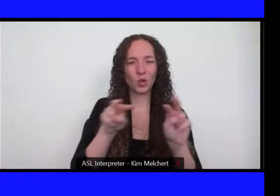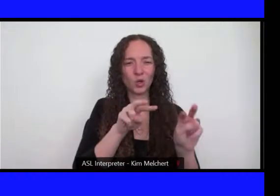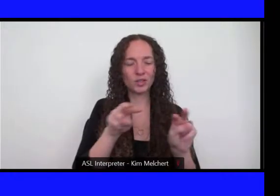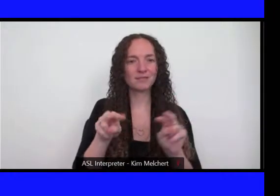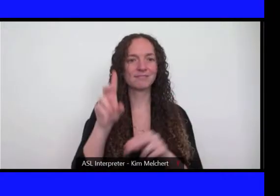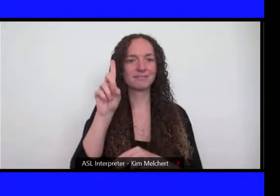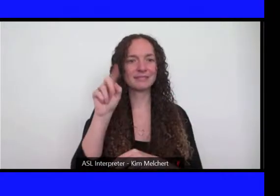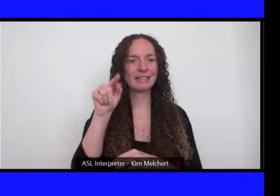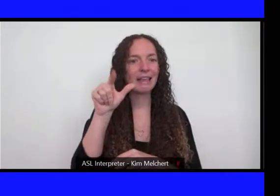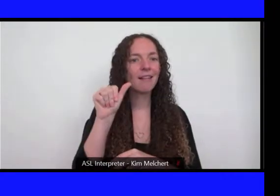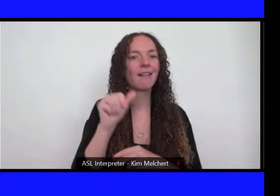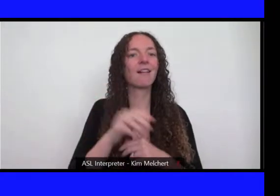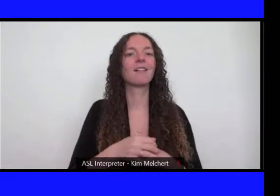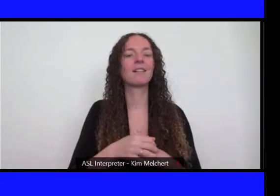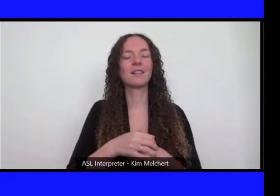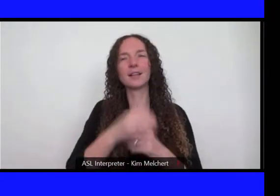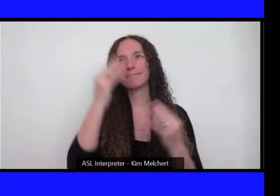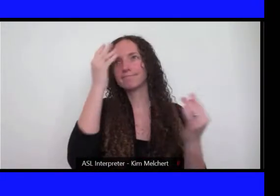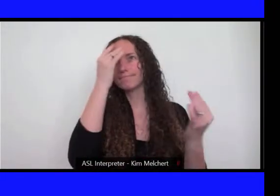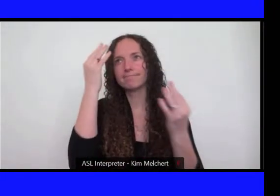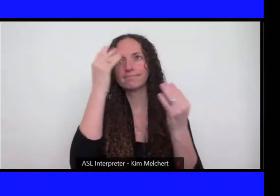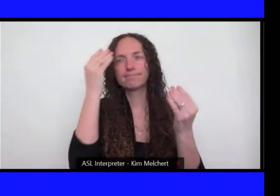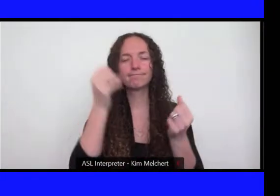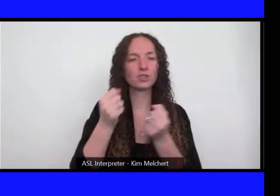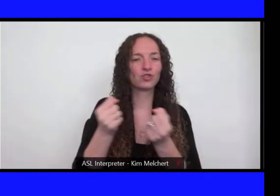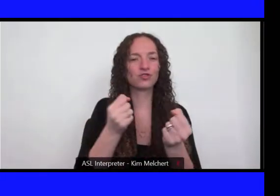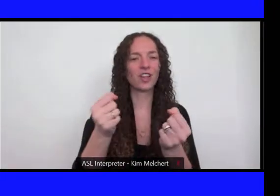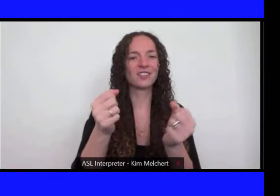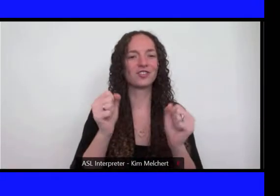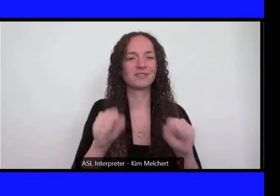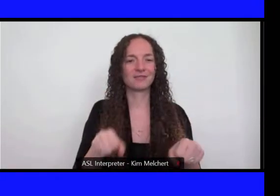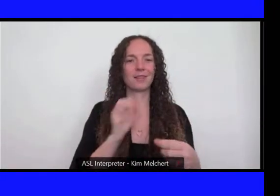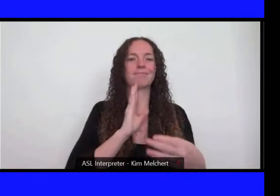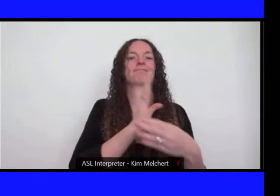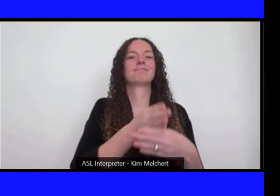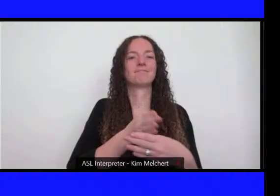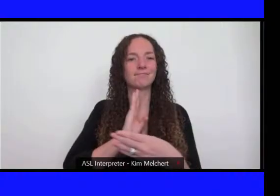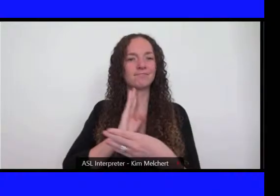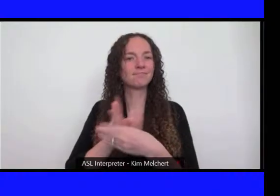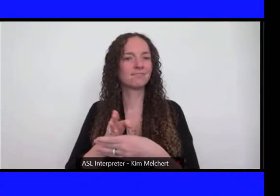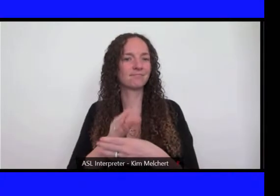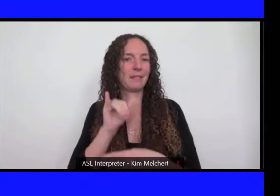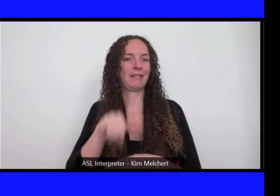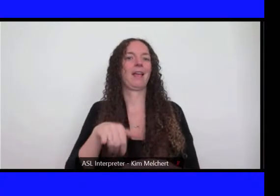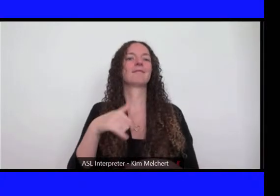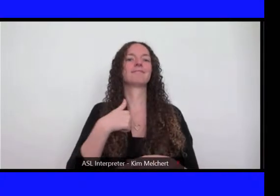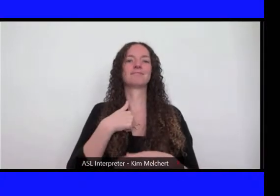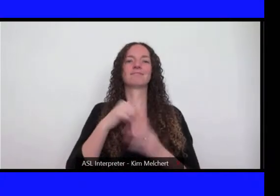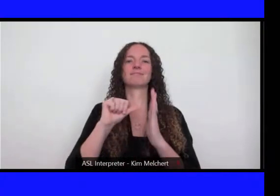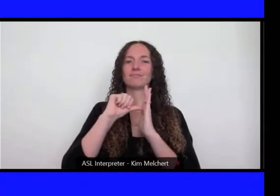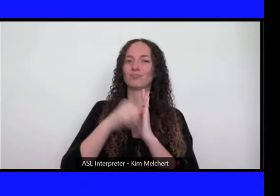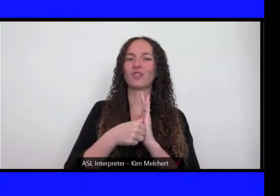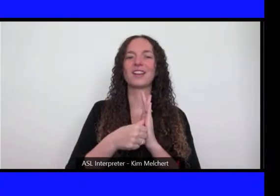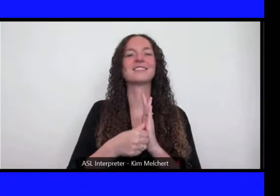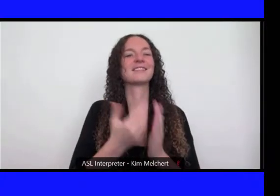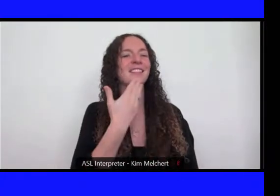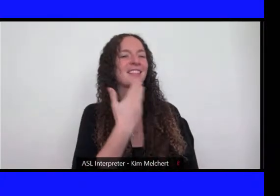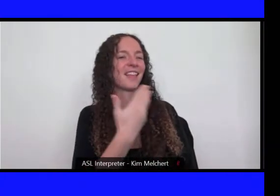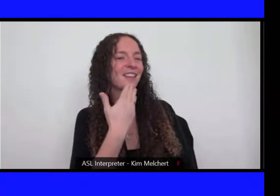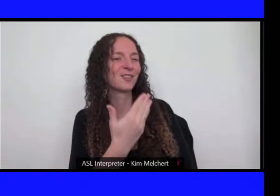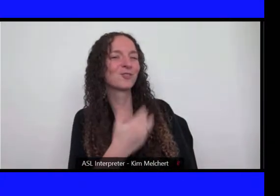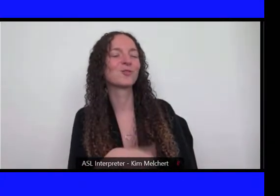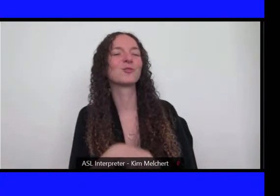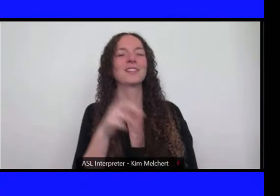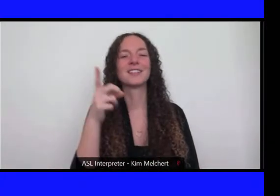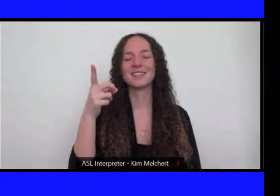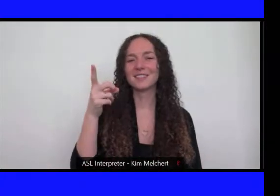cell for just a minute, just Yeah. for a couple of minutes. I don't have an extensive knowledge about sickle cell, so I'm curious if I could take